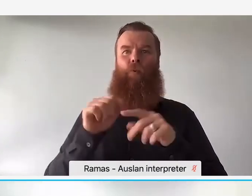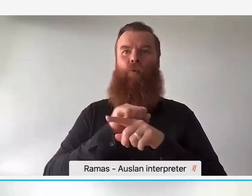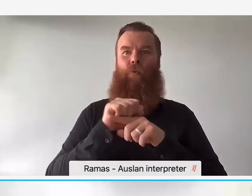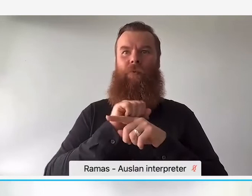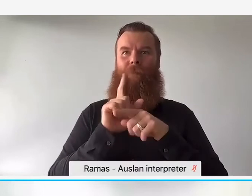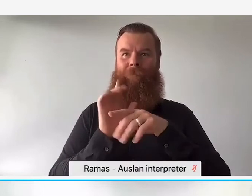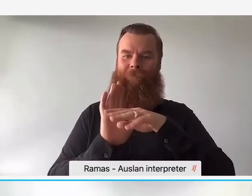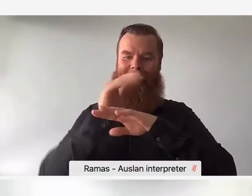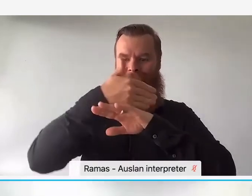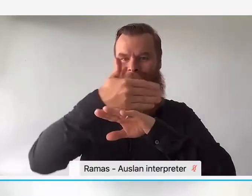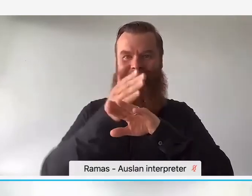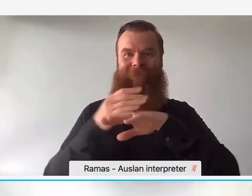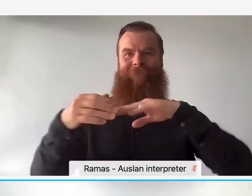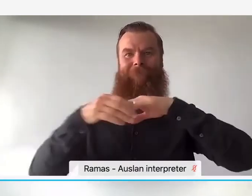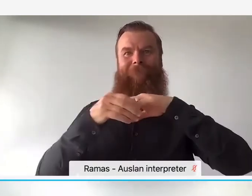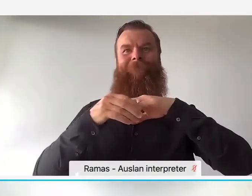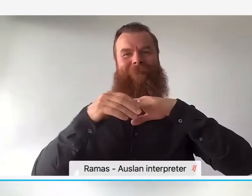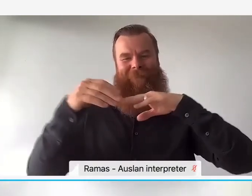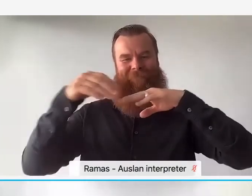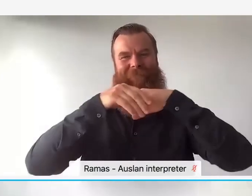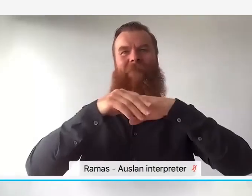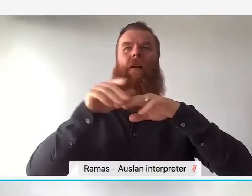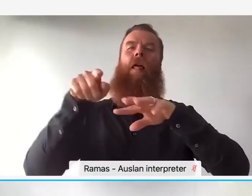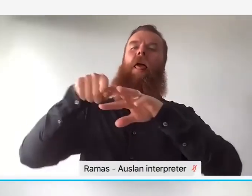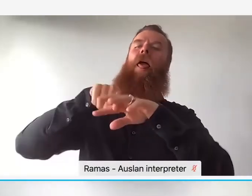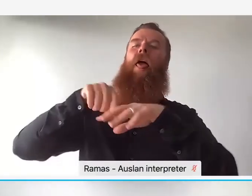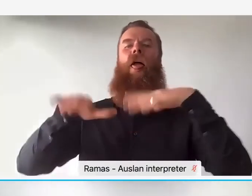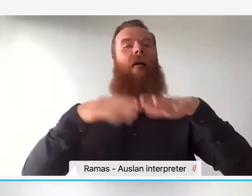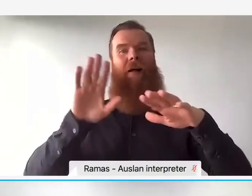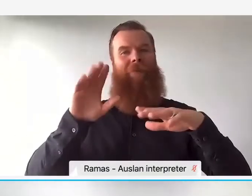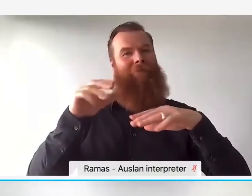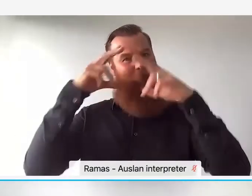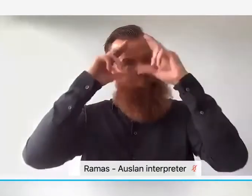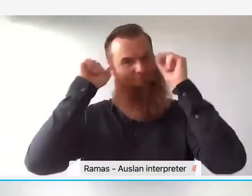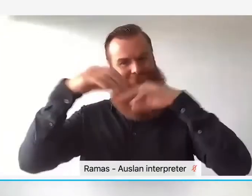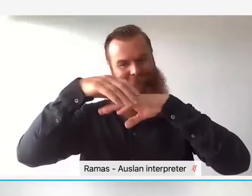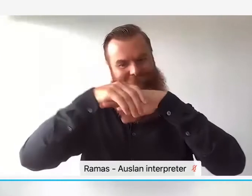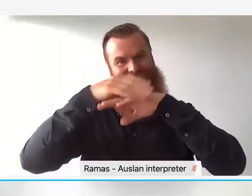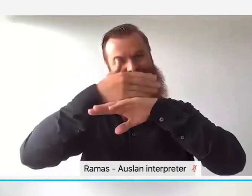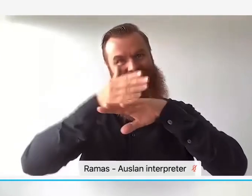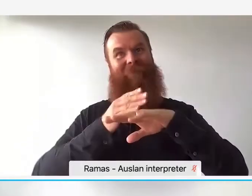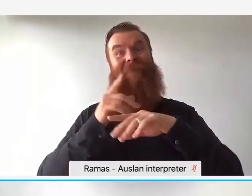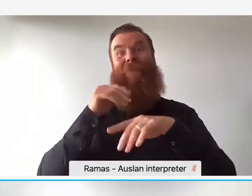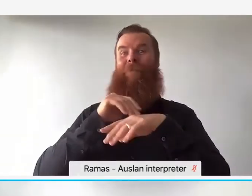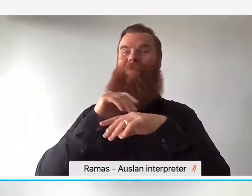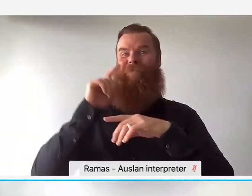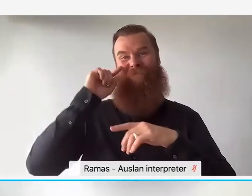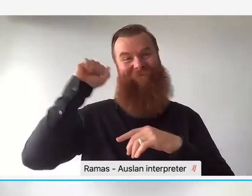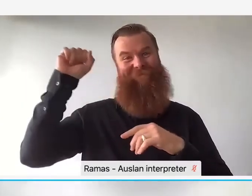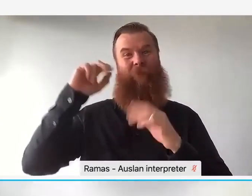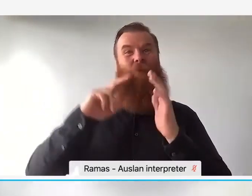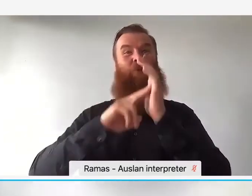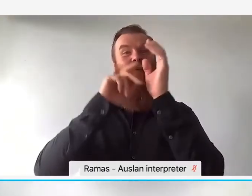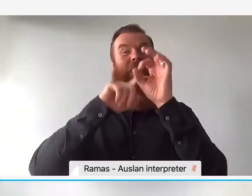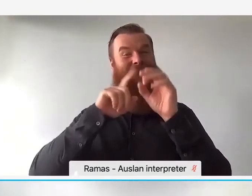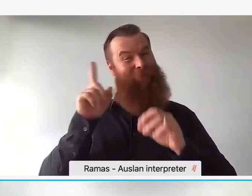care community. This was most problematic in Longreach, where clothing options are somewhat limited,